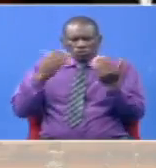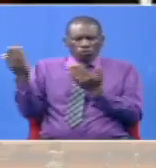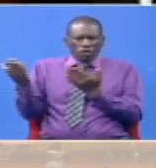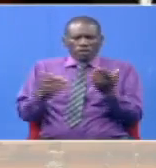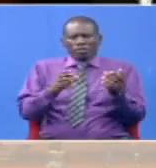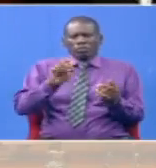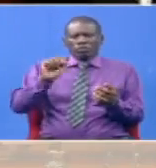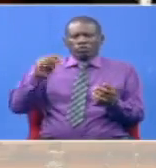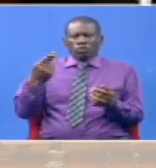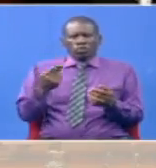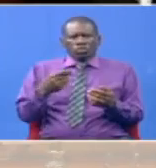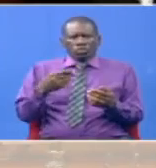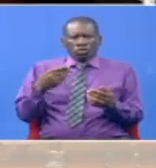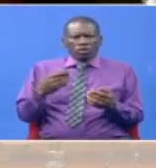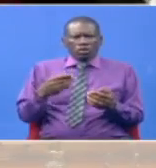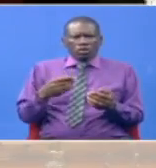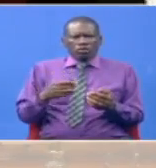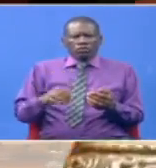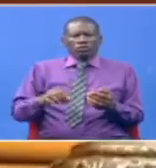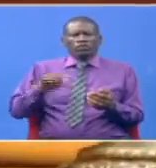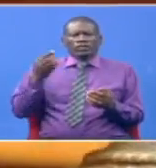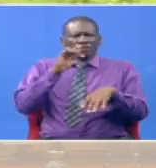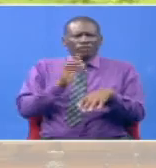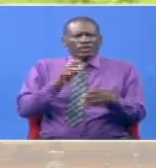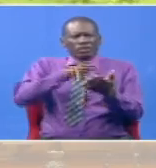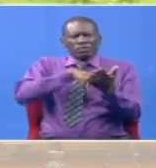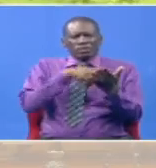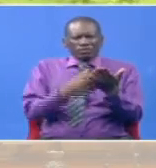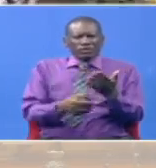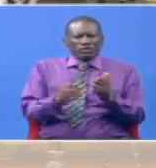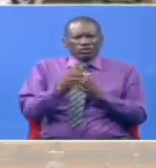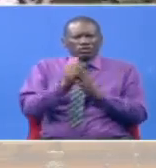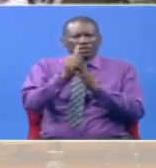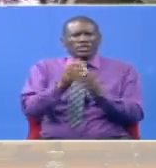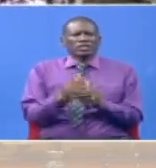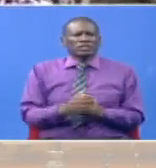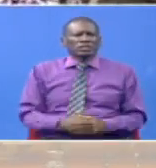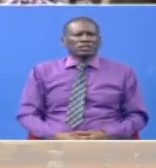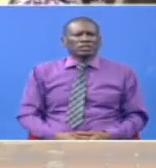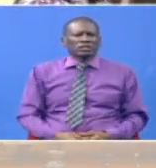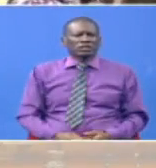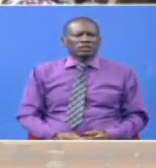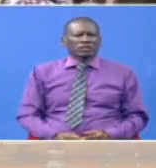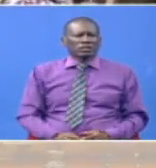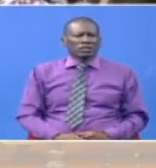Sarmoy to bring here themes of the failures of leaders.